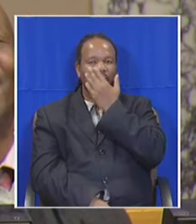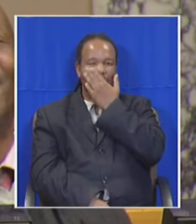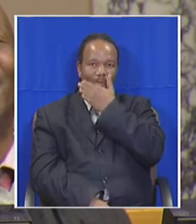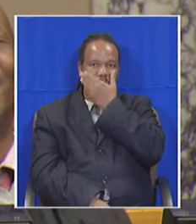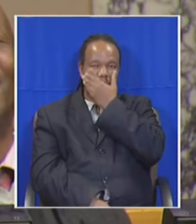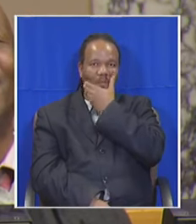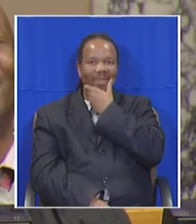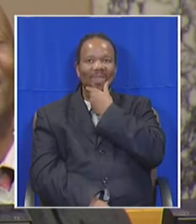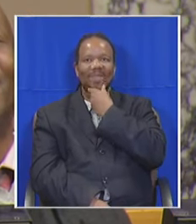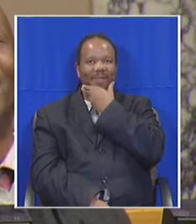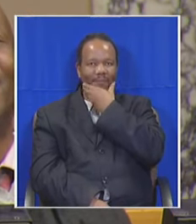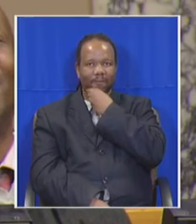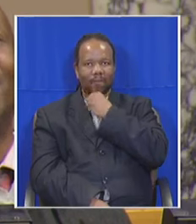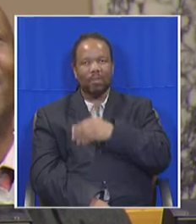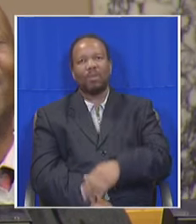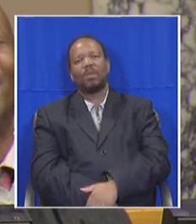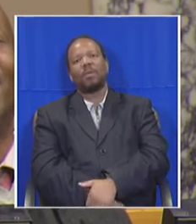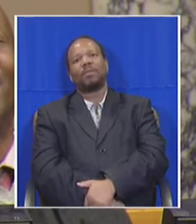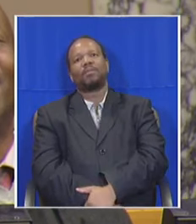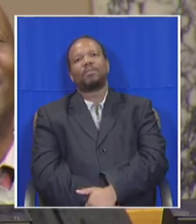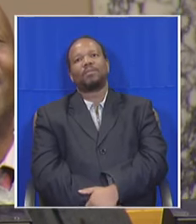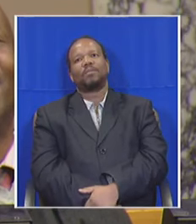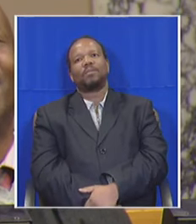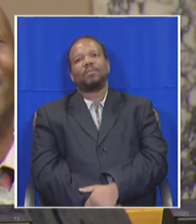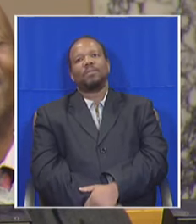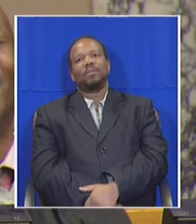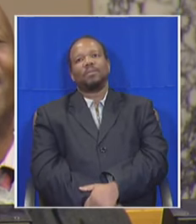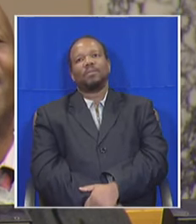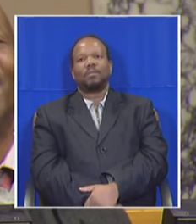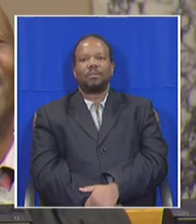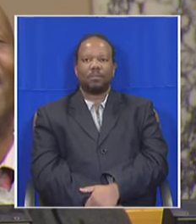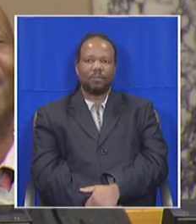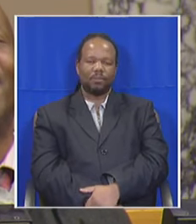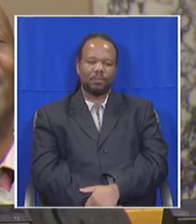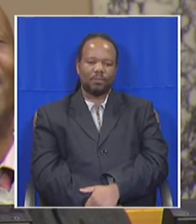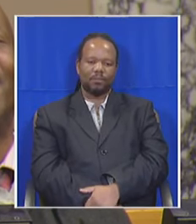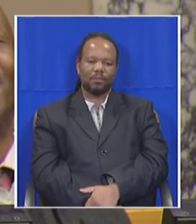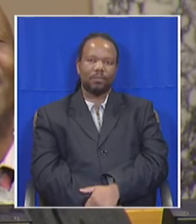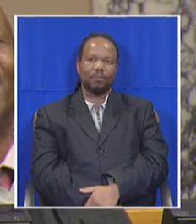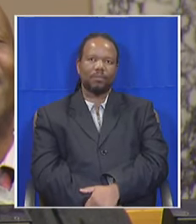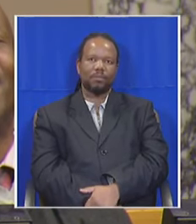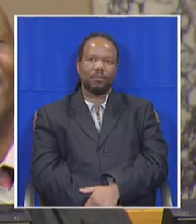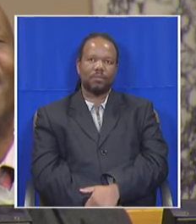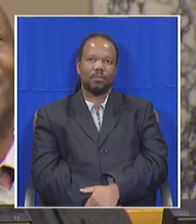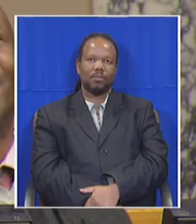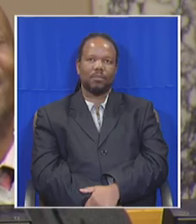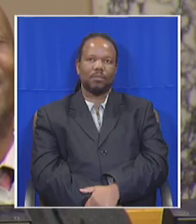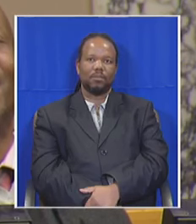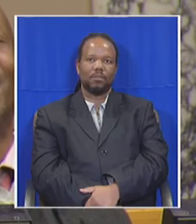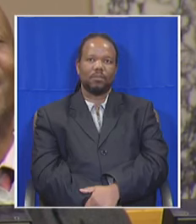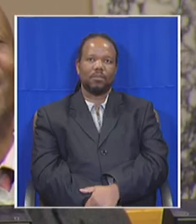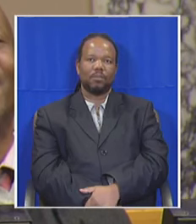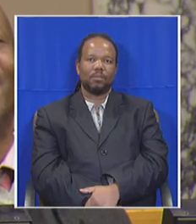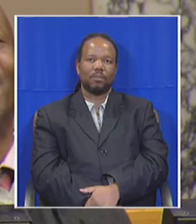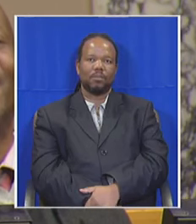lehlangano iANC. Sithokoza isitshaba seSouth Africa ngokusekela ihlangano yesizwe iANC. Angeke